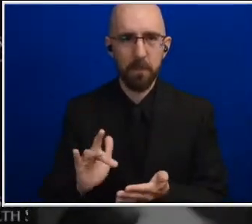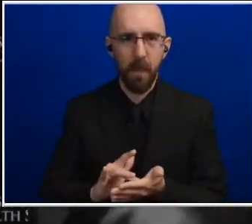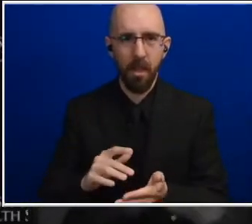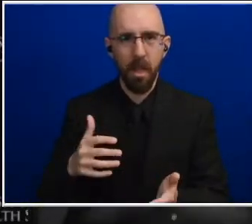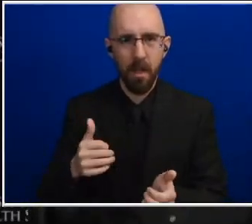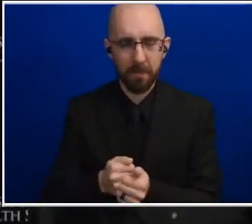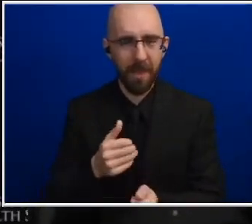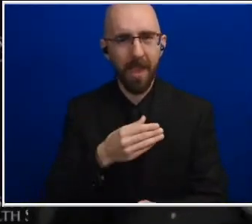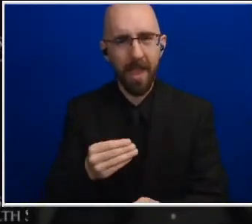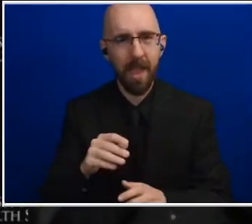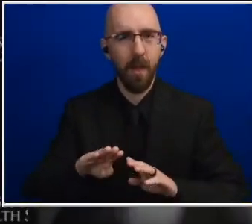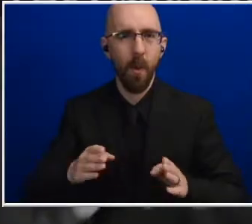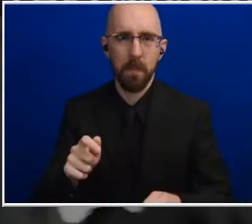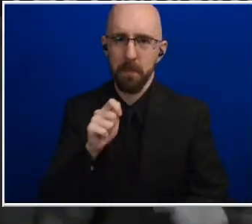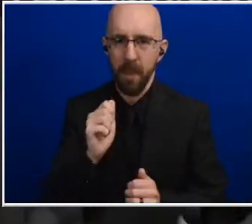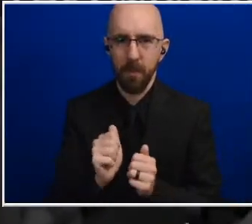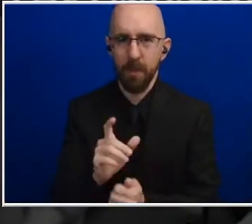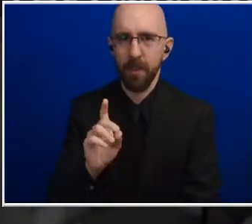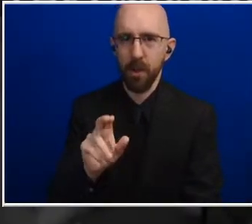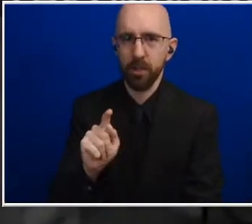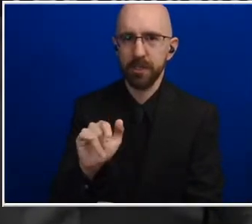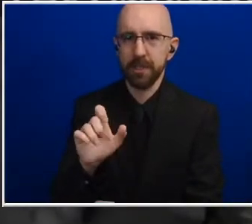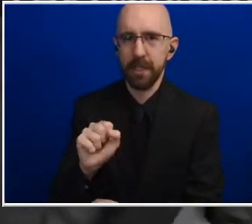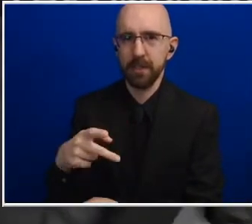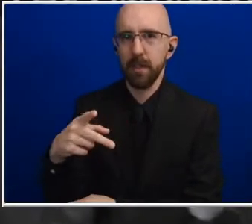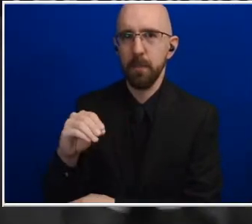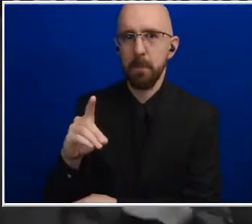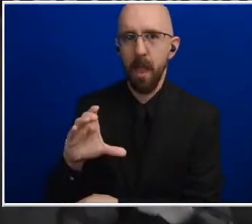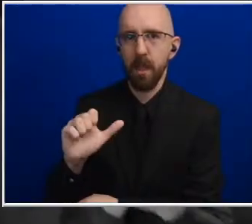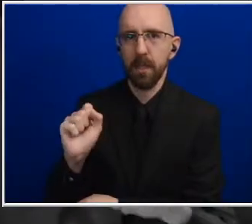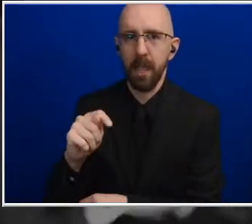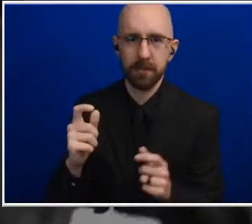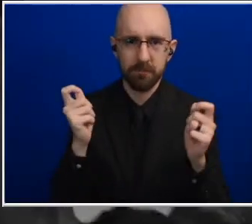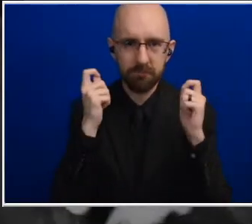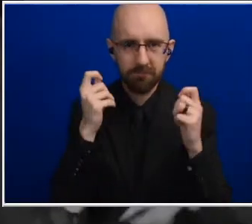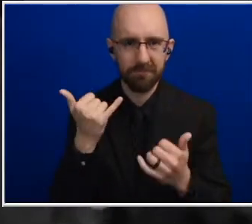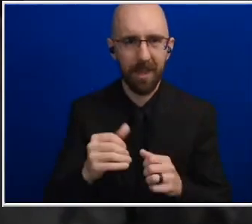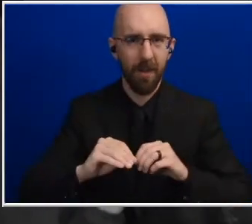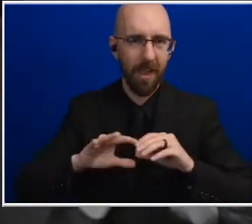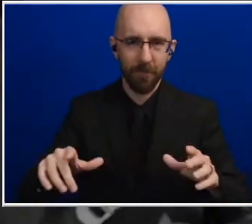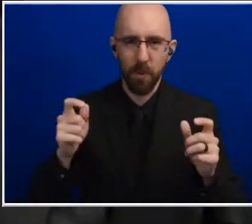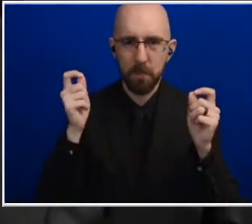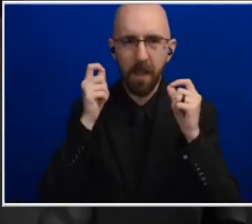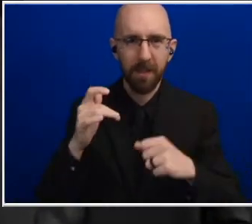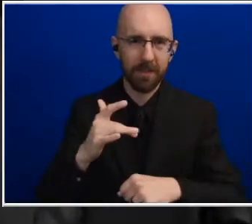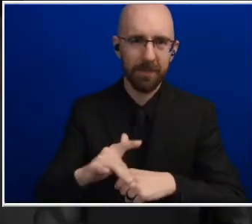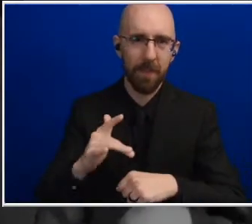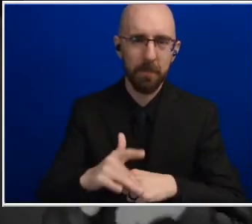Mics with Dr. Stites podcasts. Now everywhere podcasts are available.